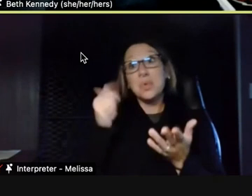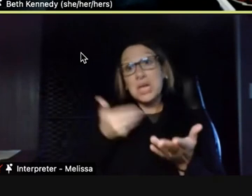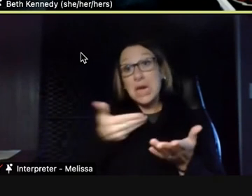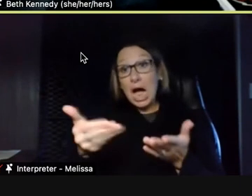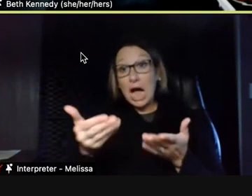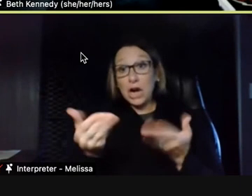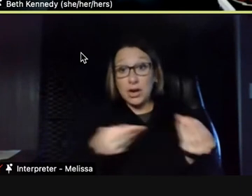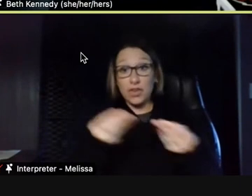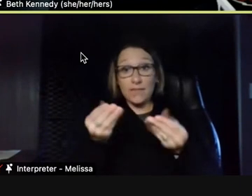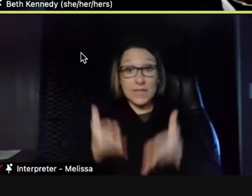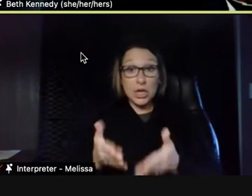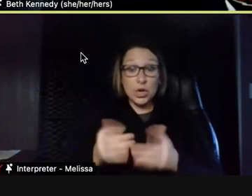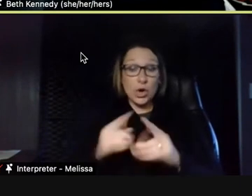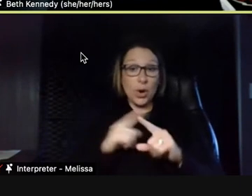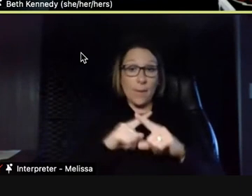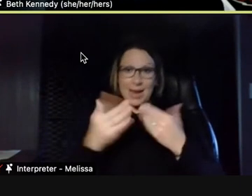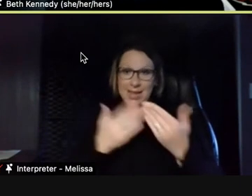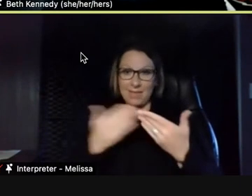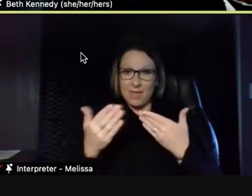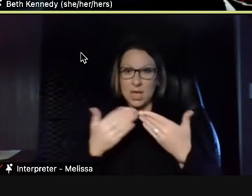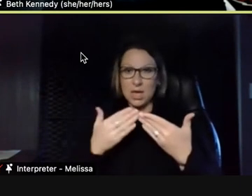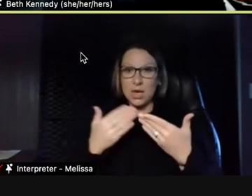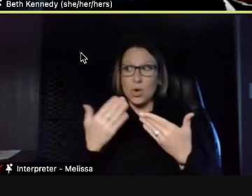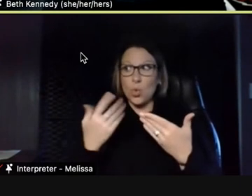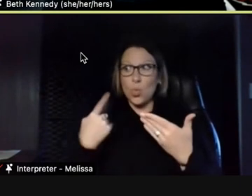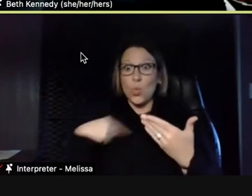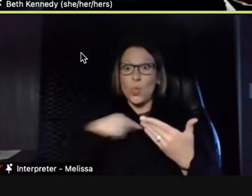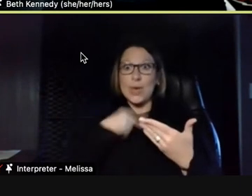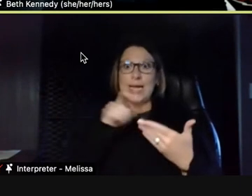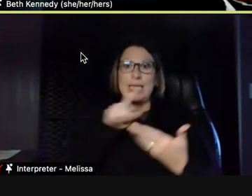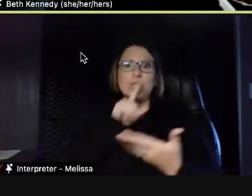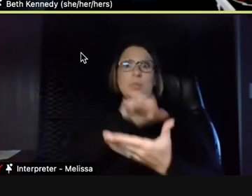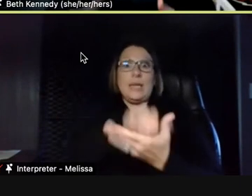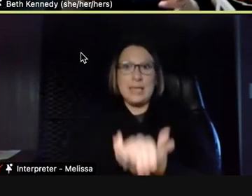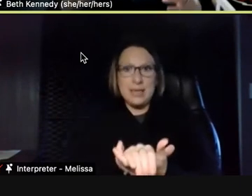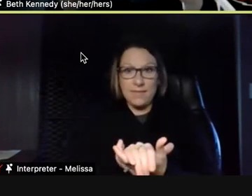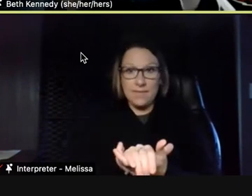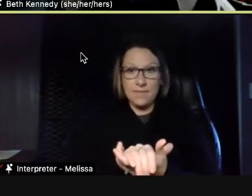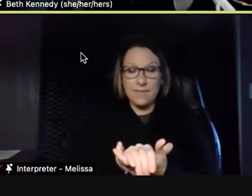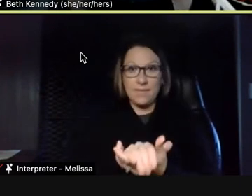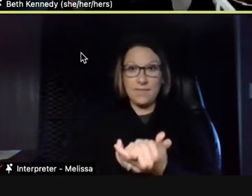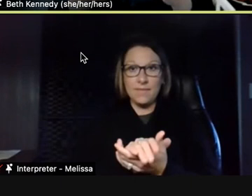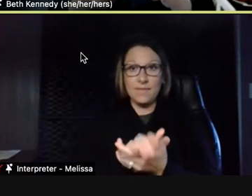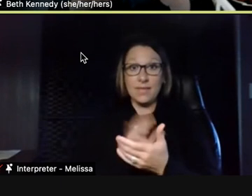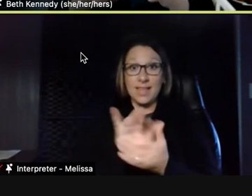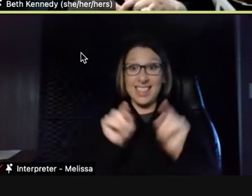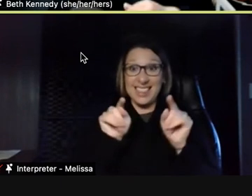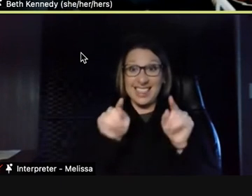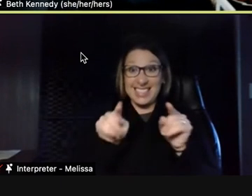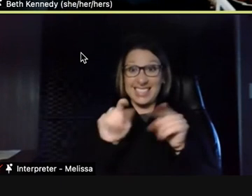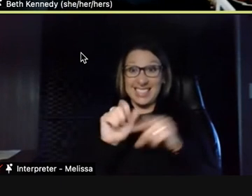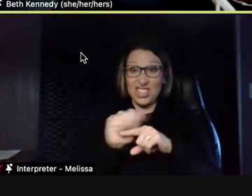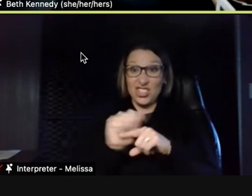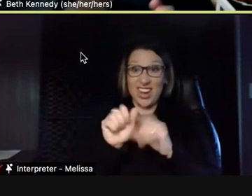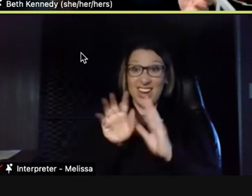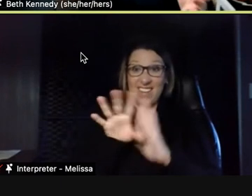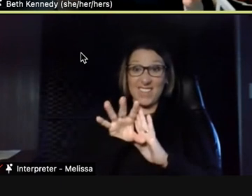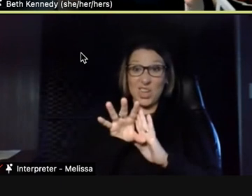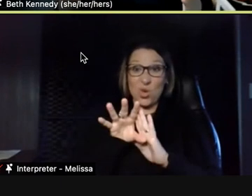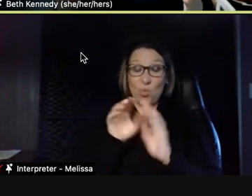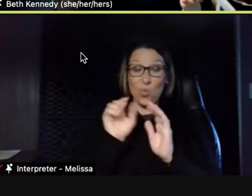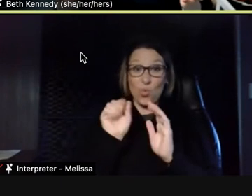but even if we do, we as a team need to buy into this. This is a little training video that you could